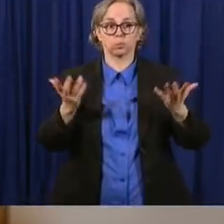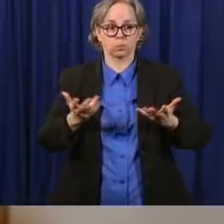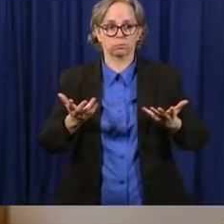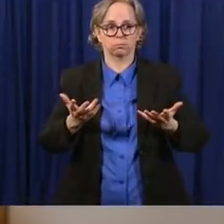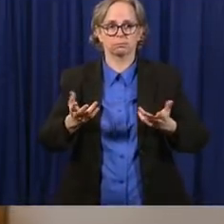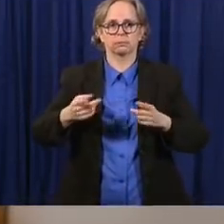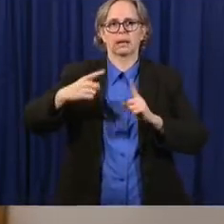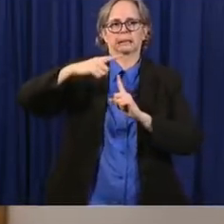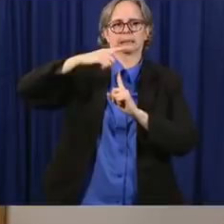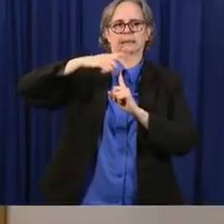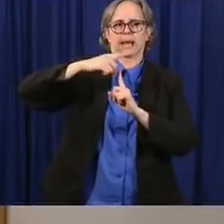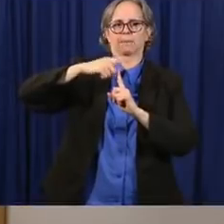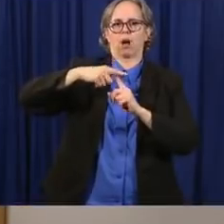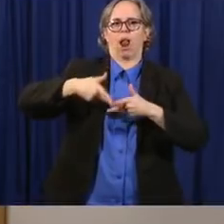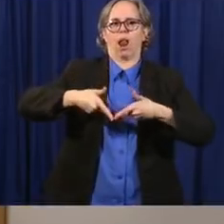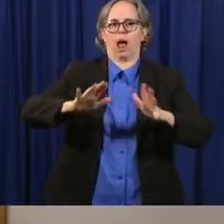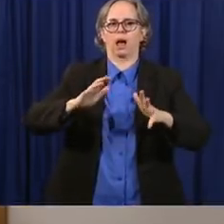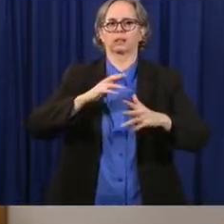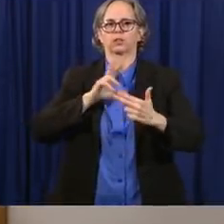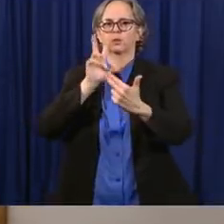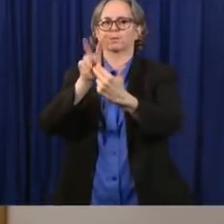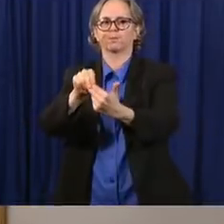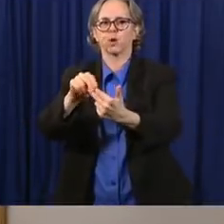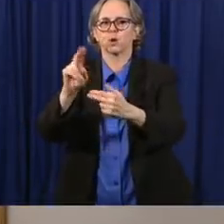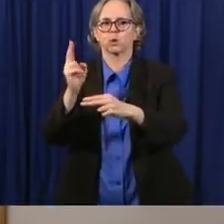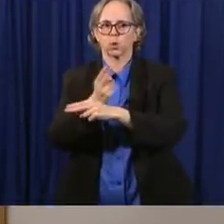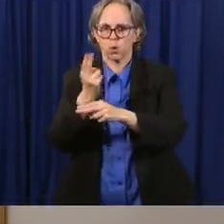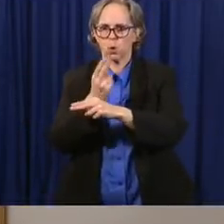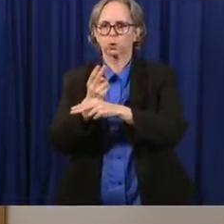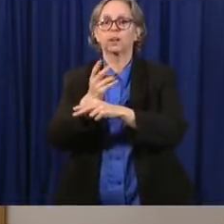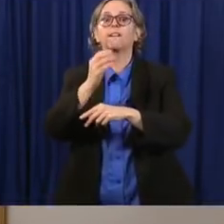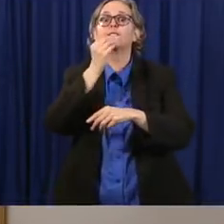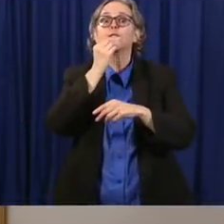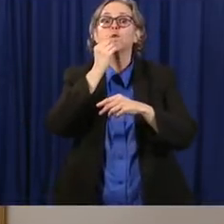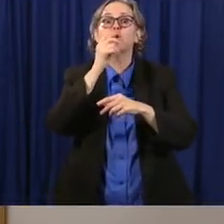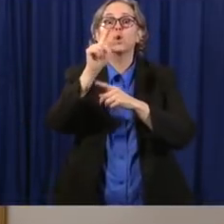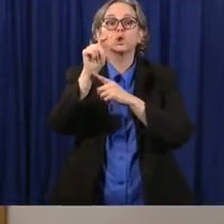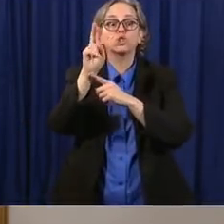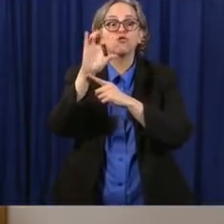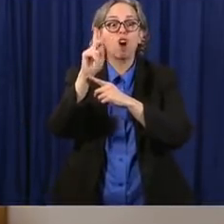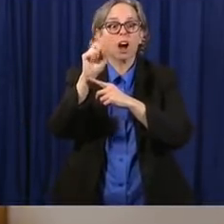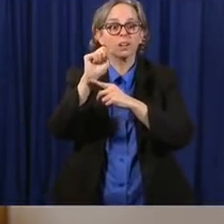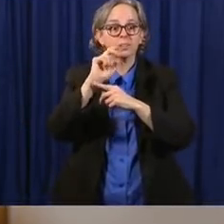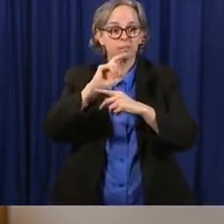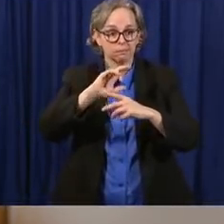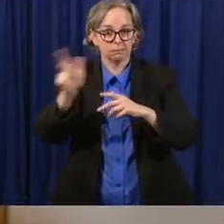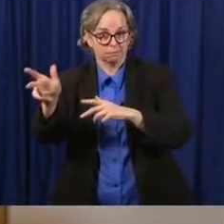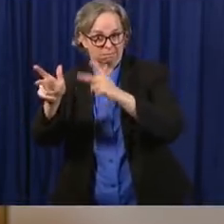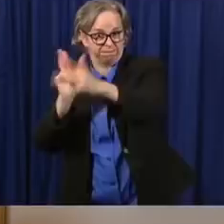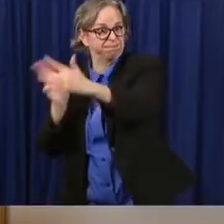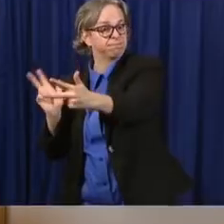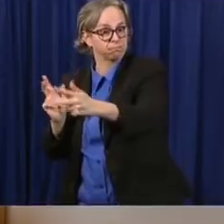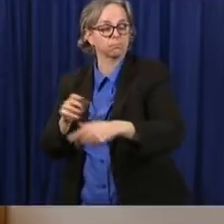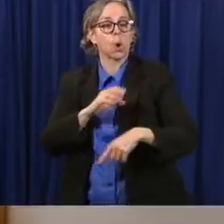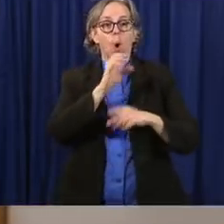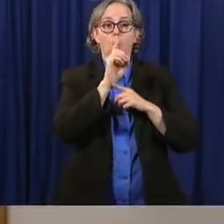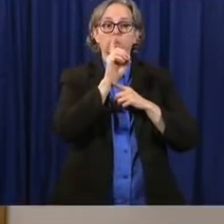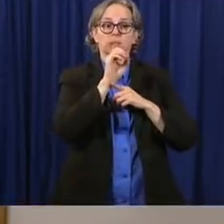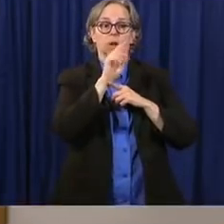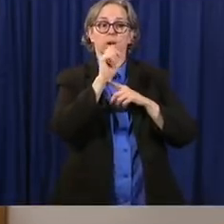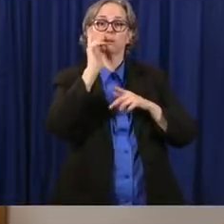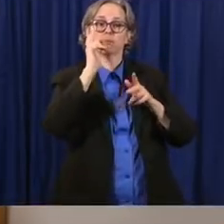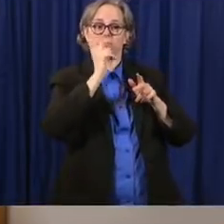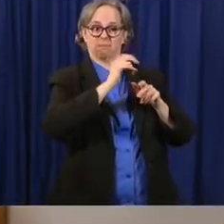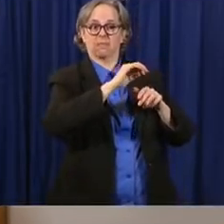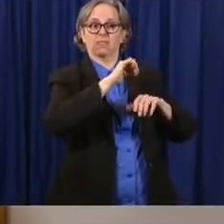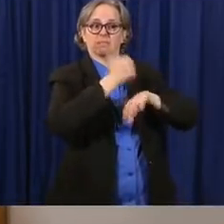trucks. Our Ohio Department of Transportation has created a new permit which will allow food vendors to sell food